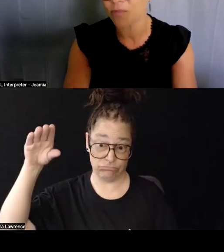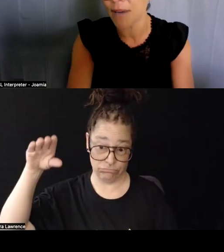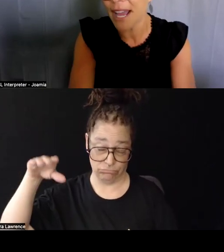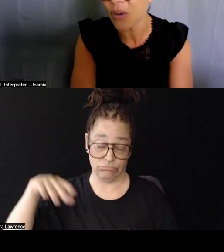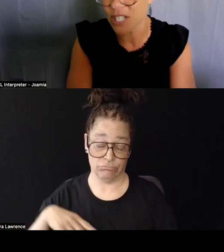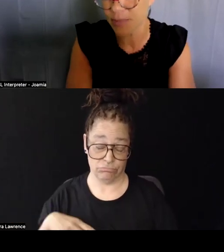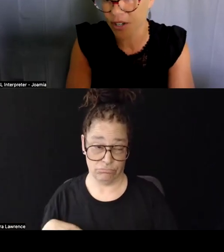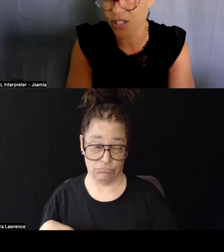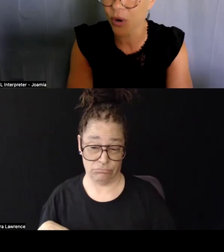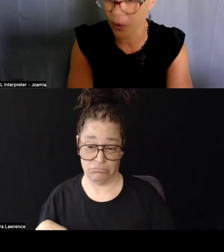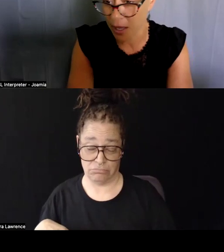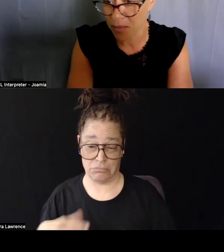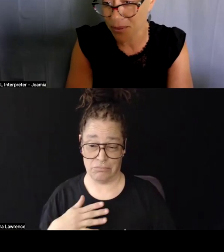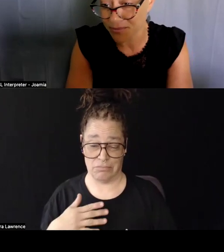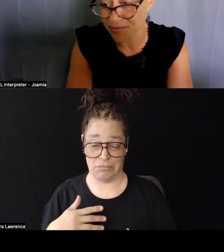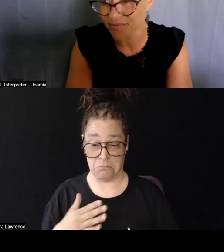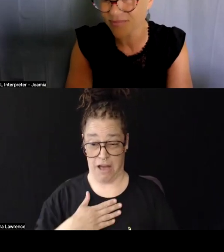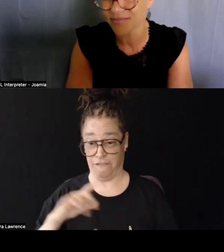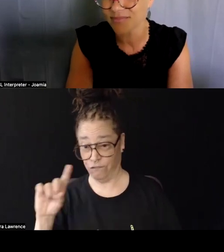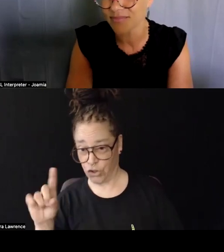had my own experiences growing up.